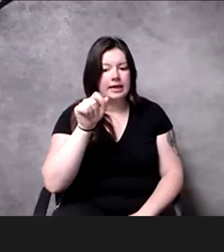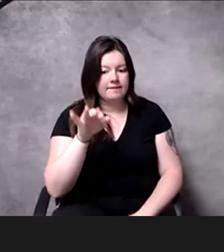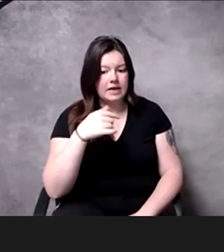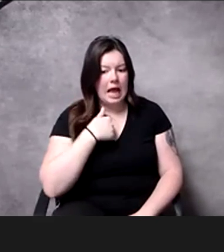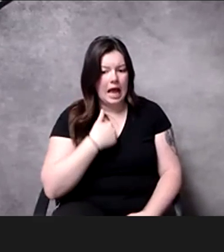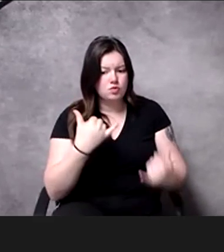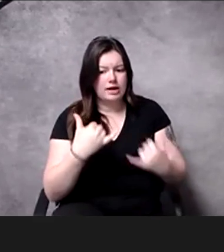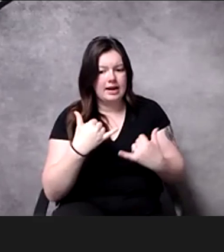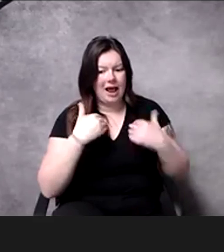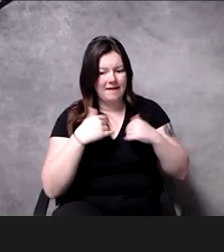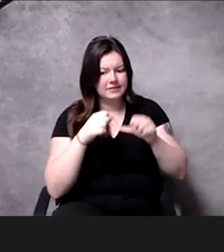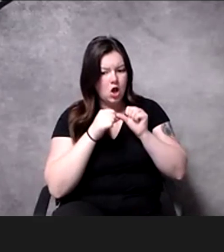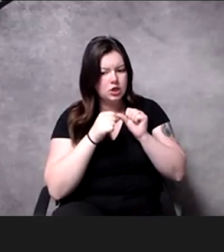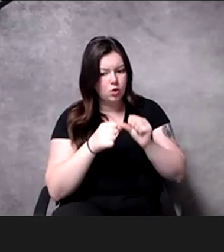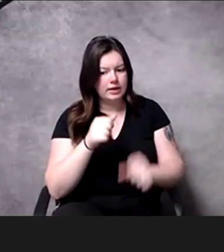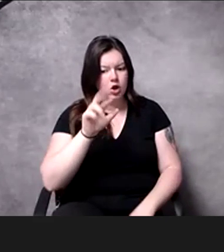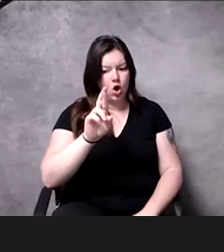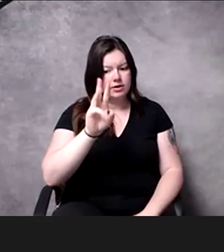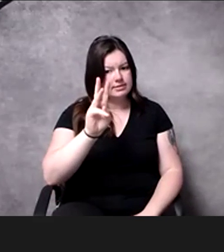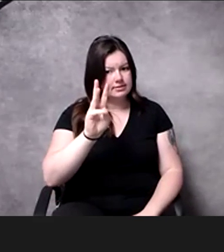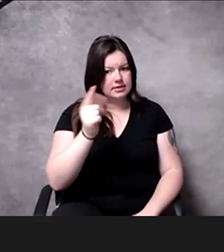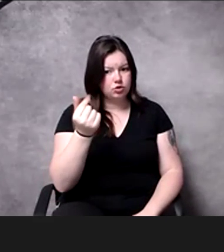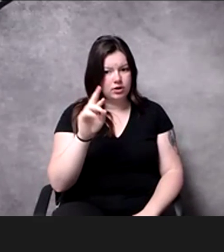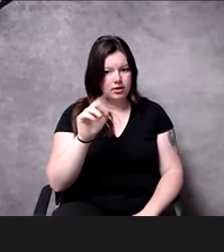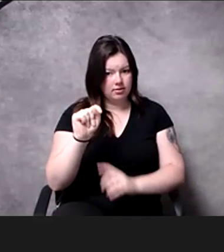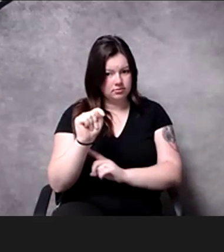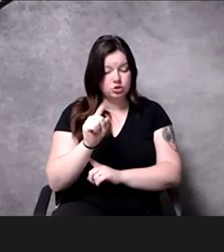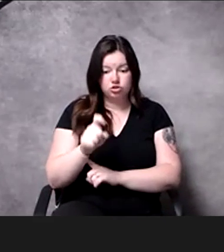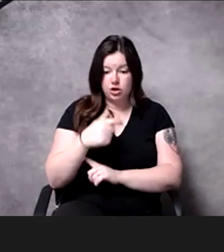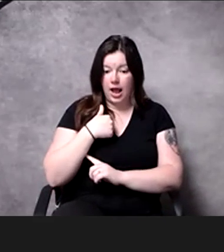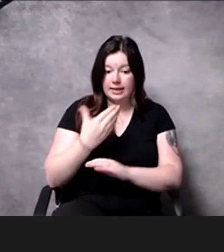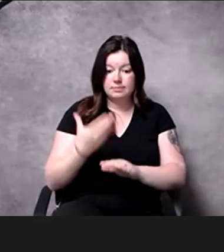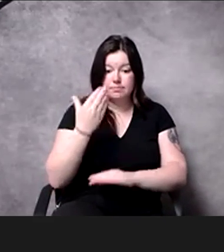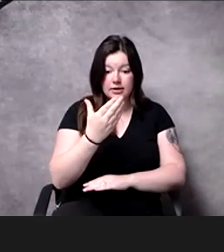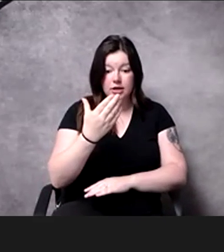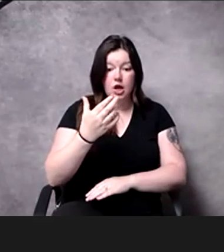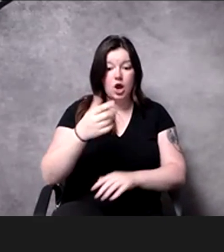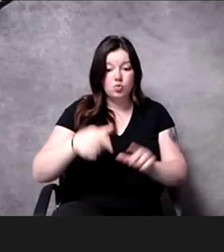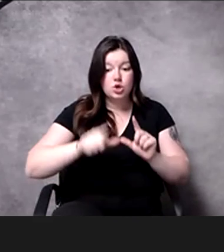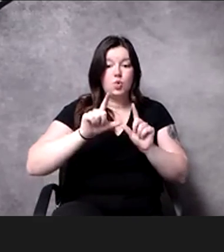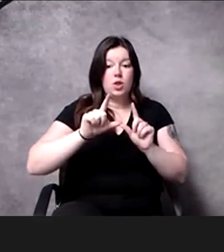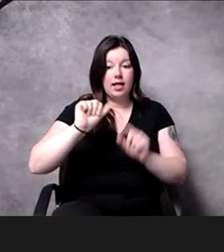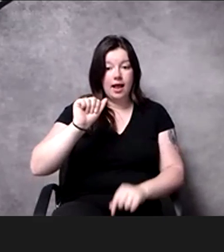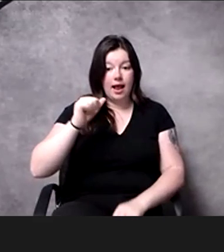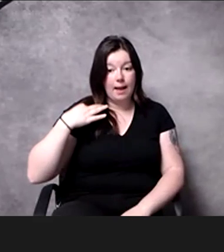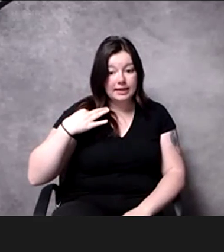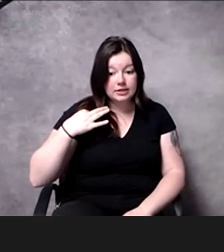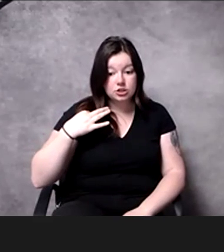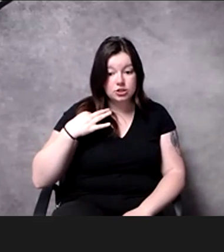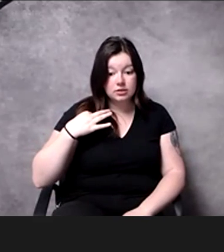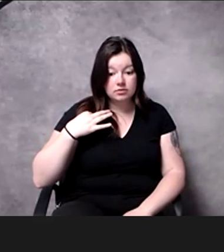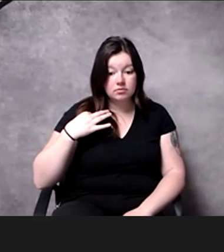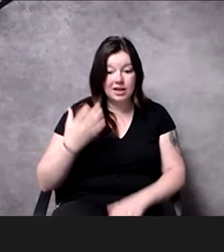ongoing R16 grant, shall I submit a renewal application or a brand new application after